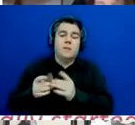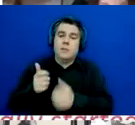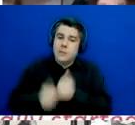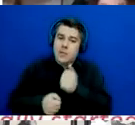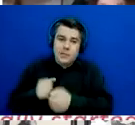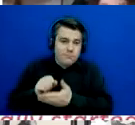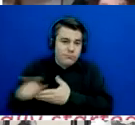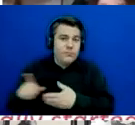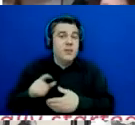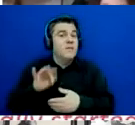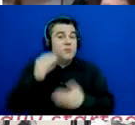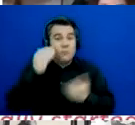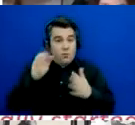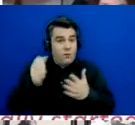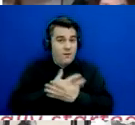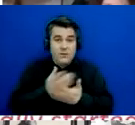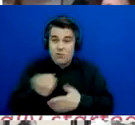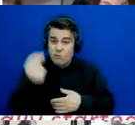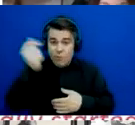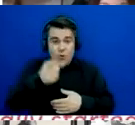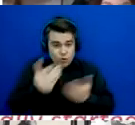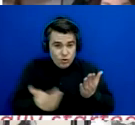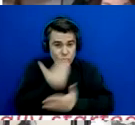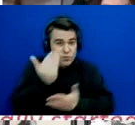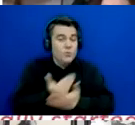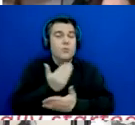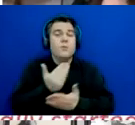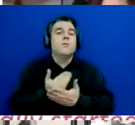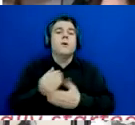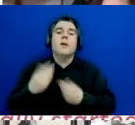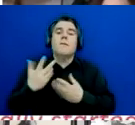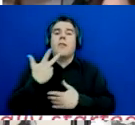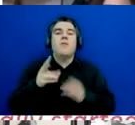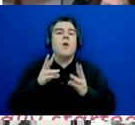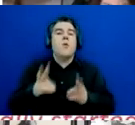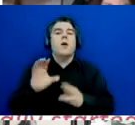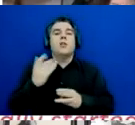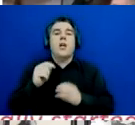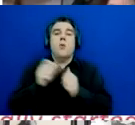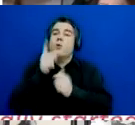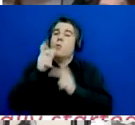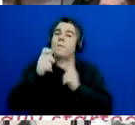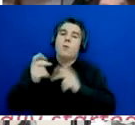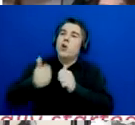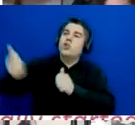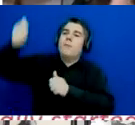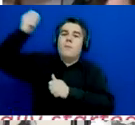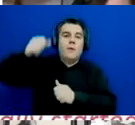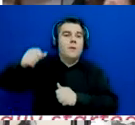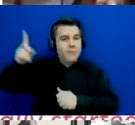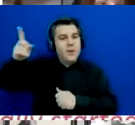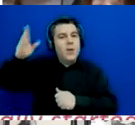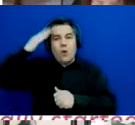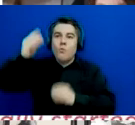not going to know everything right off the bat, you're brand new. Get them in a 3-way chat with your upline Your upline has had more experience, get